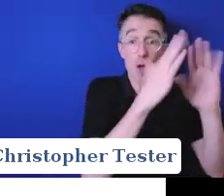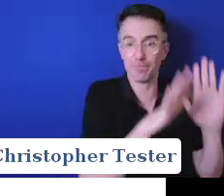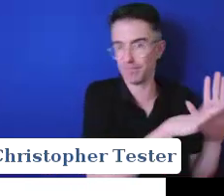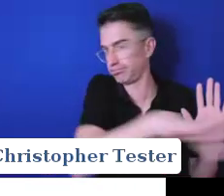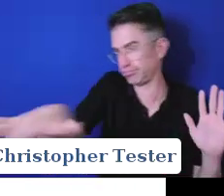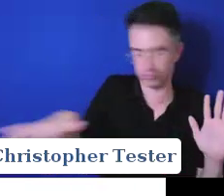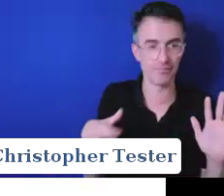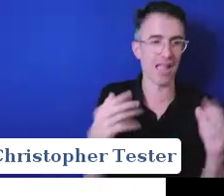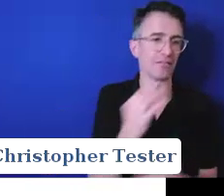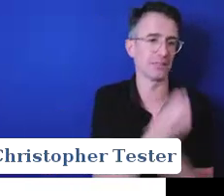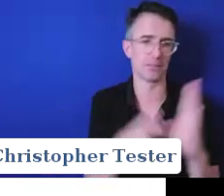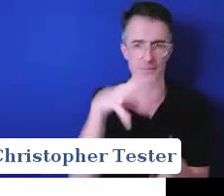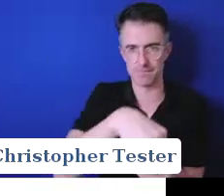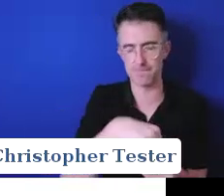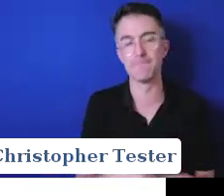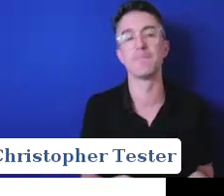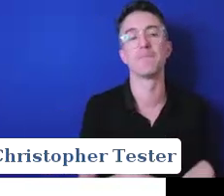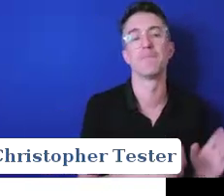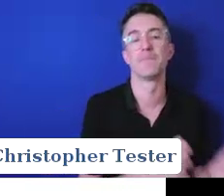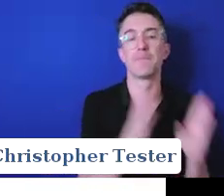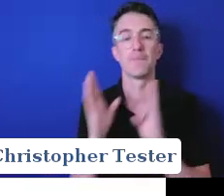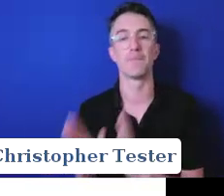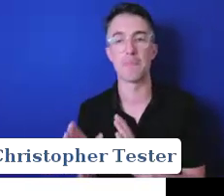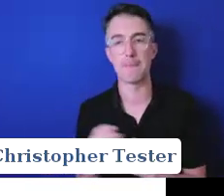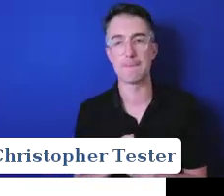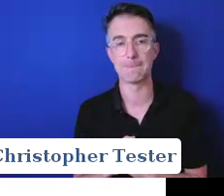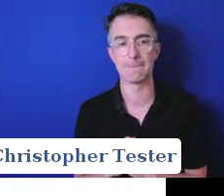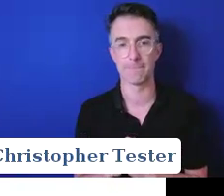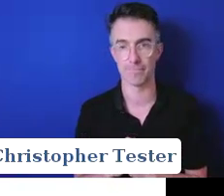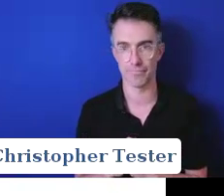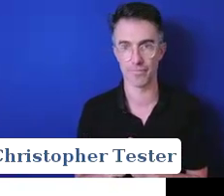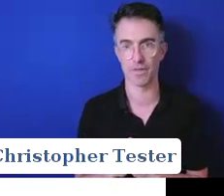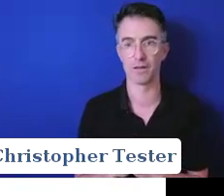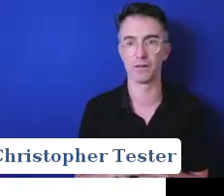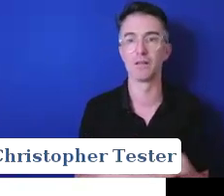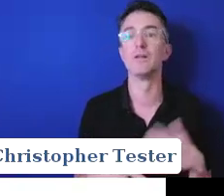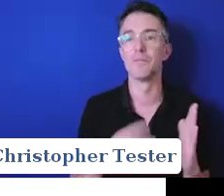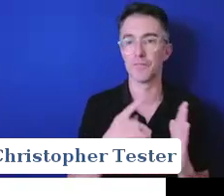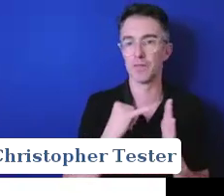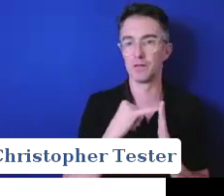household. So now the social registry of Mauritania has